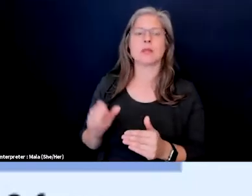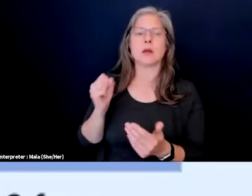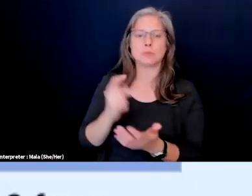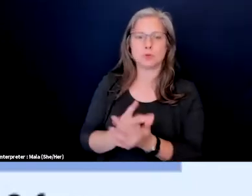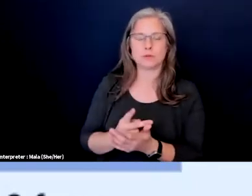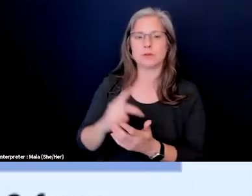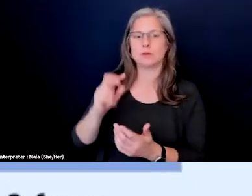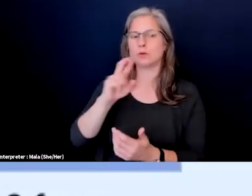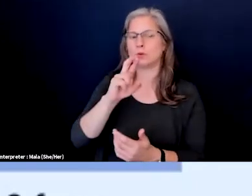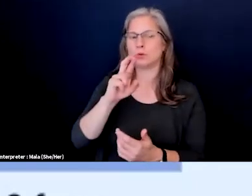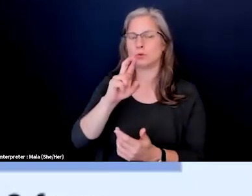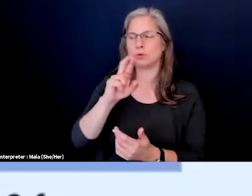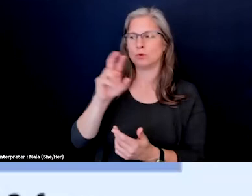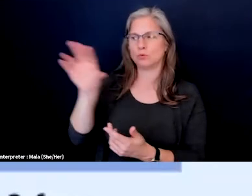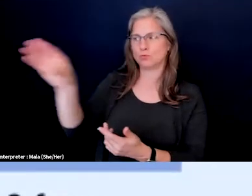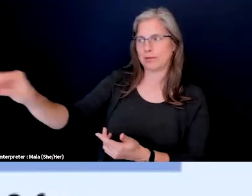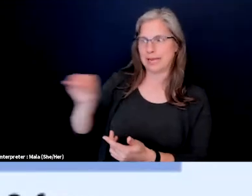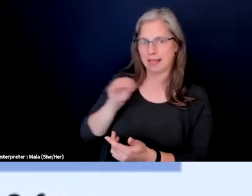of